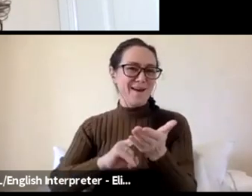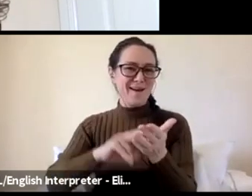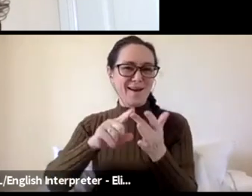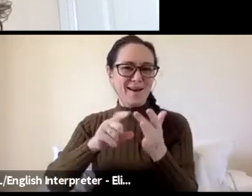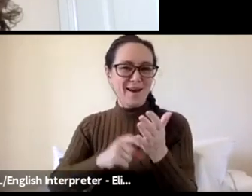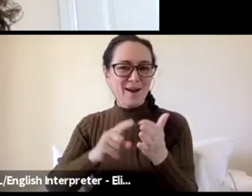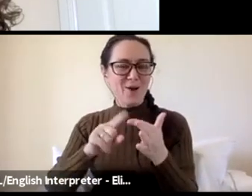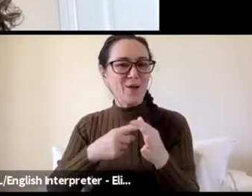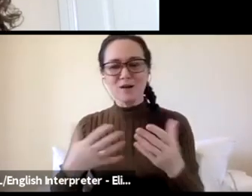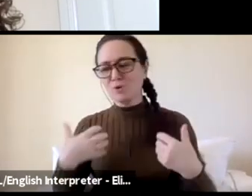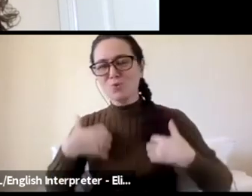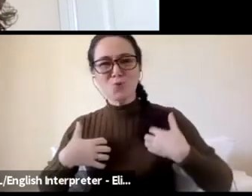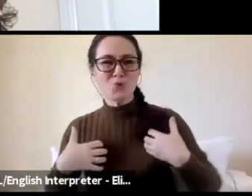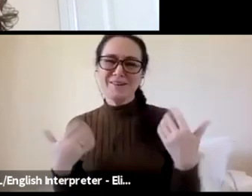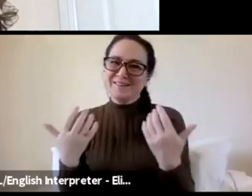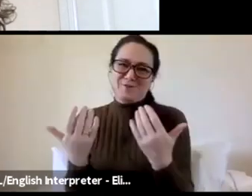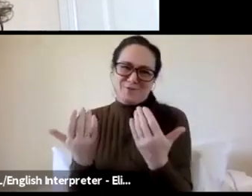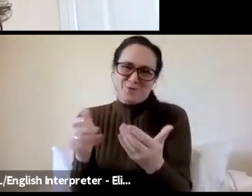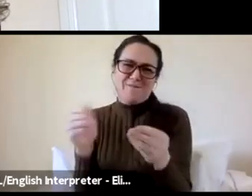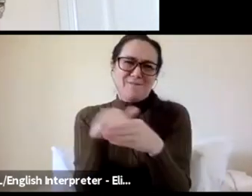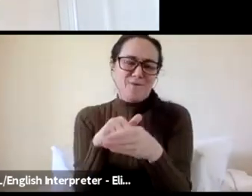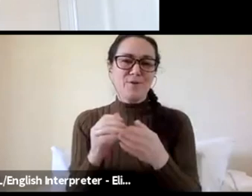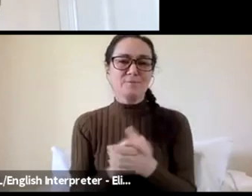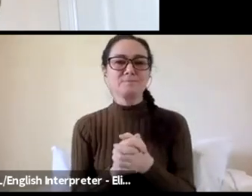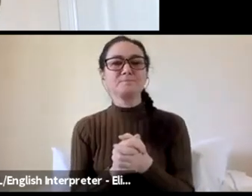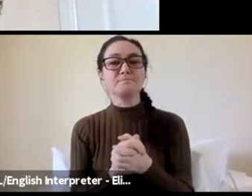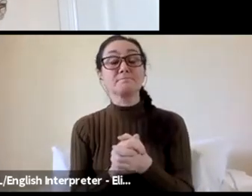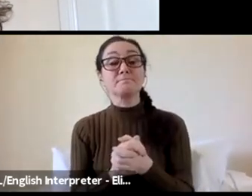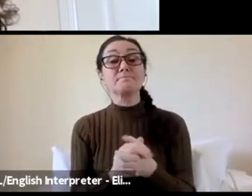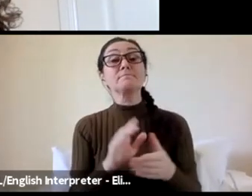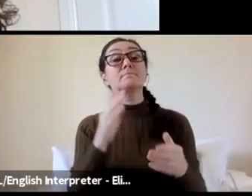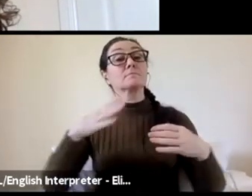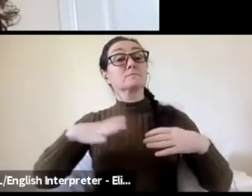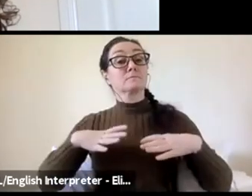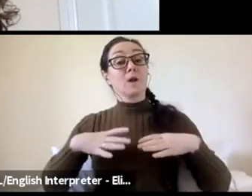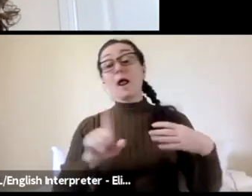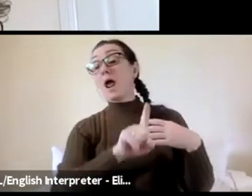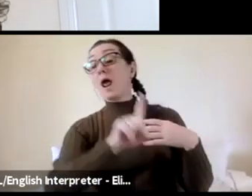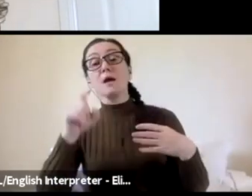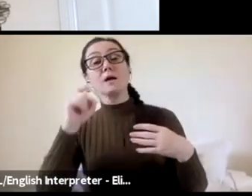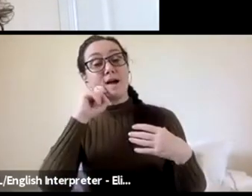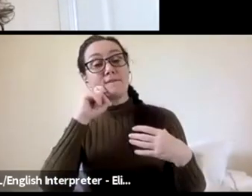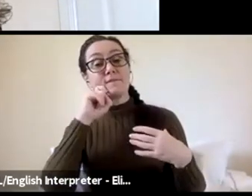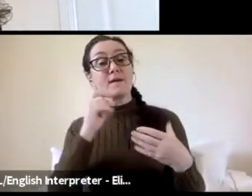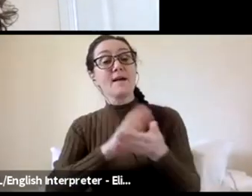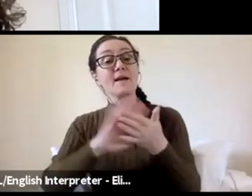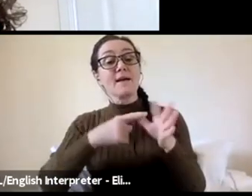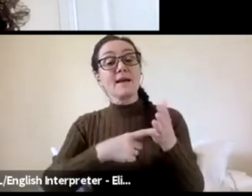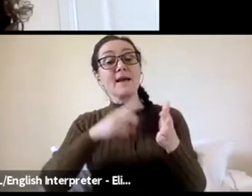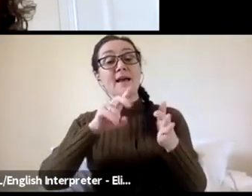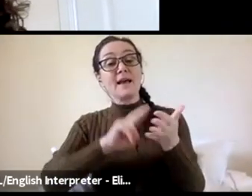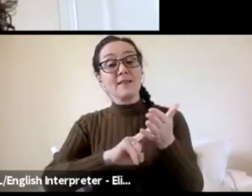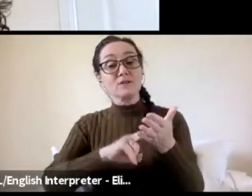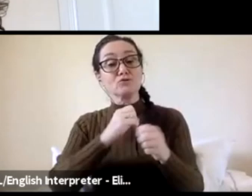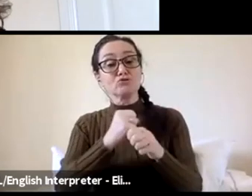15-minute break or so. We are really lucky. We've got Helen Griffiths here from the Children and Young People's Commissioner. She is going to talk to us a little bit about